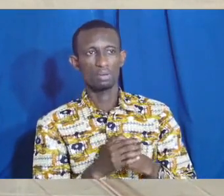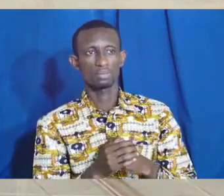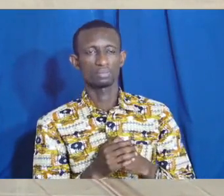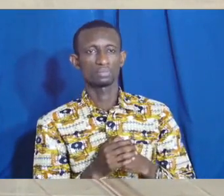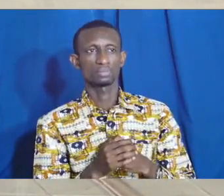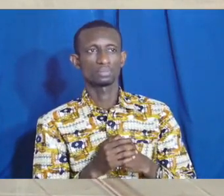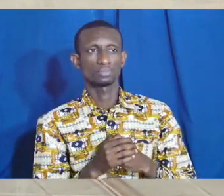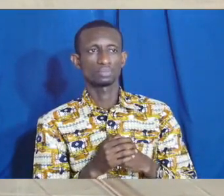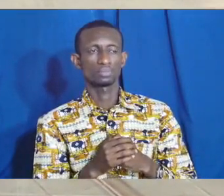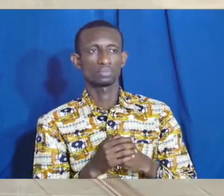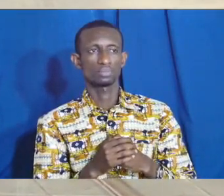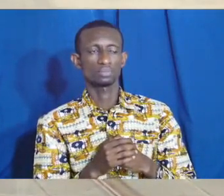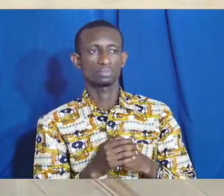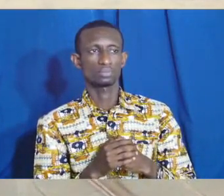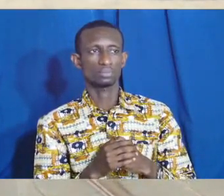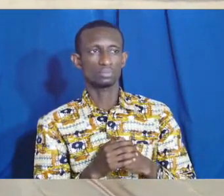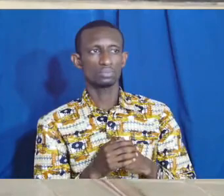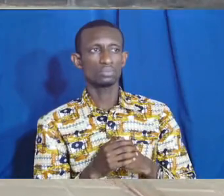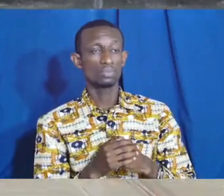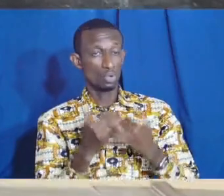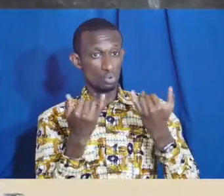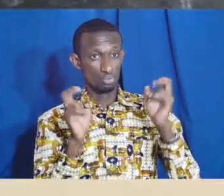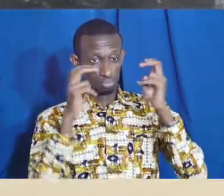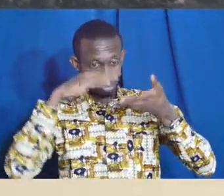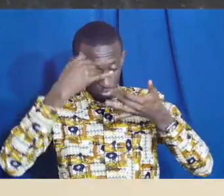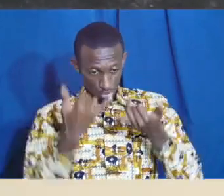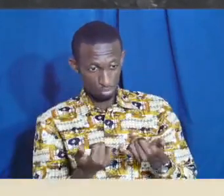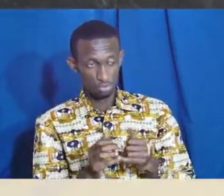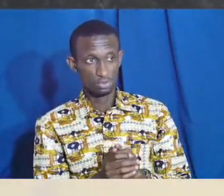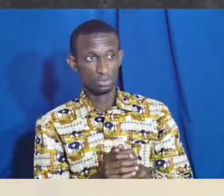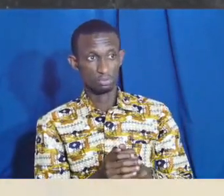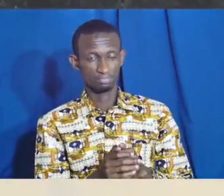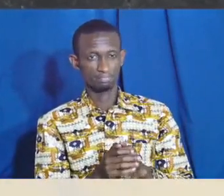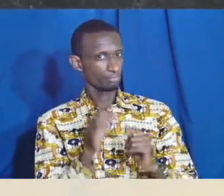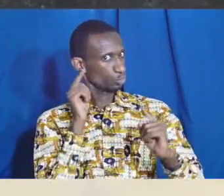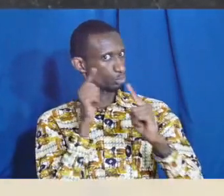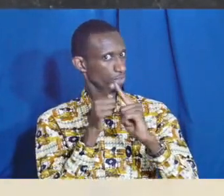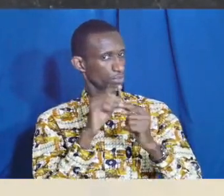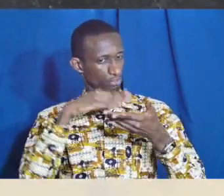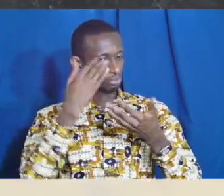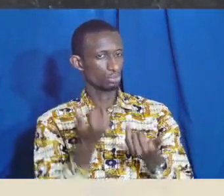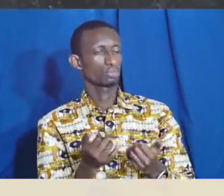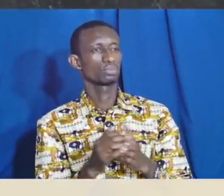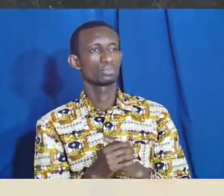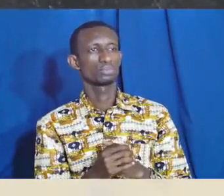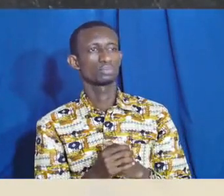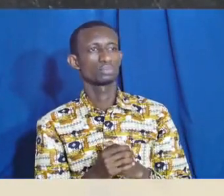learning objectives of that lesson of today, these are the learning objectives. Learning